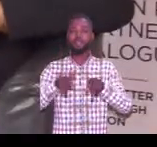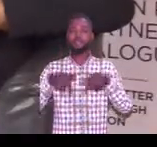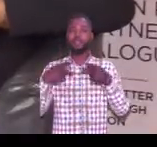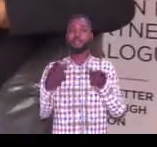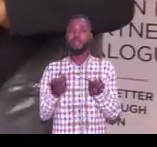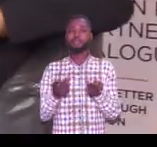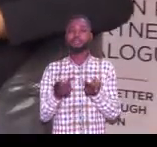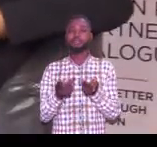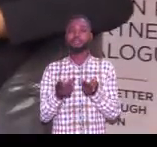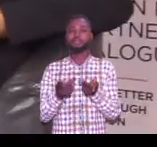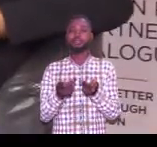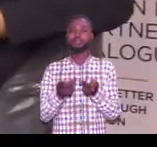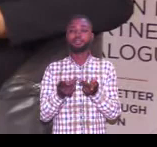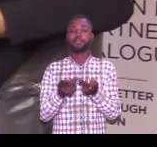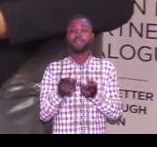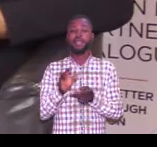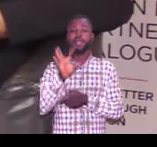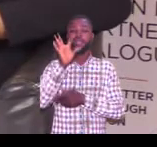provided